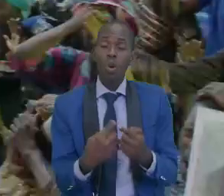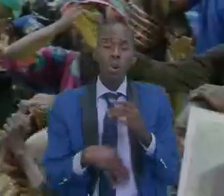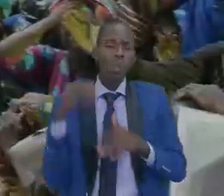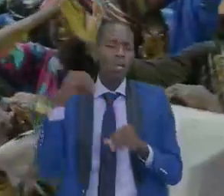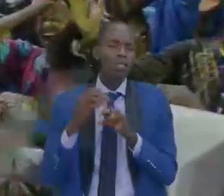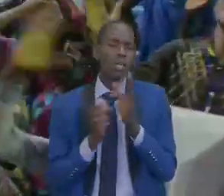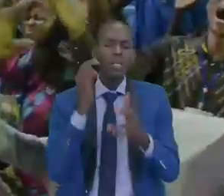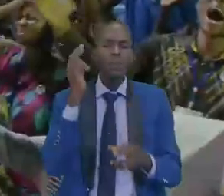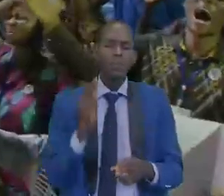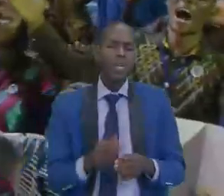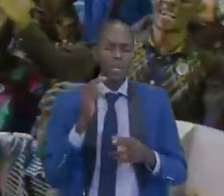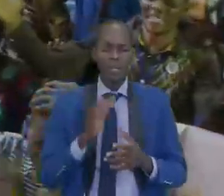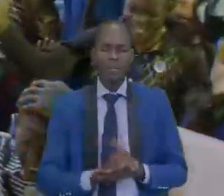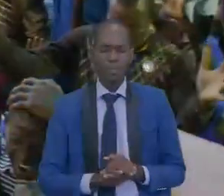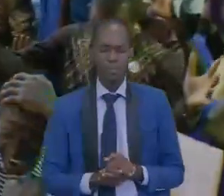Jesus' name.